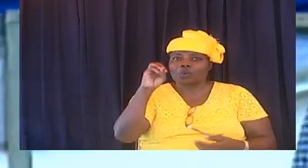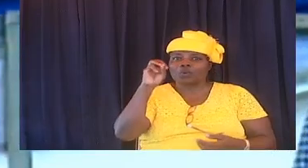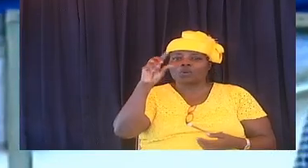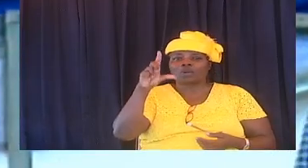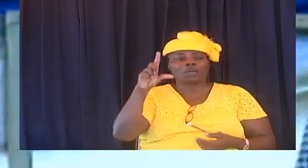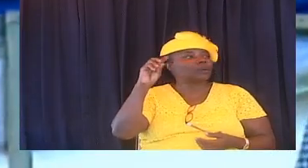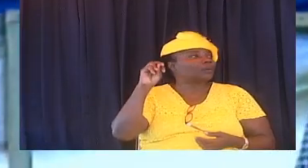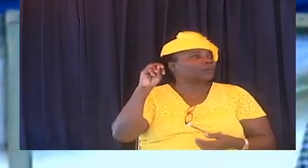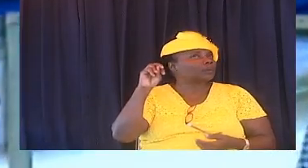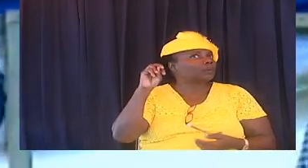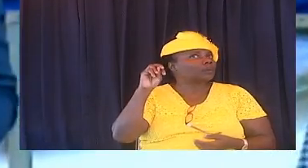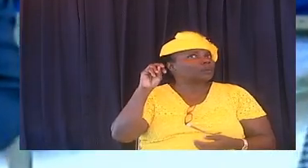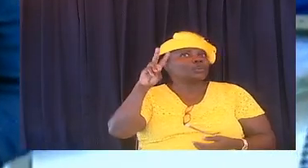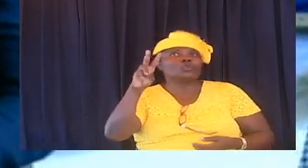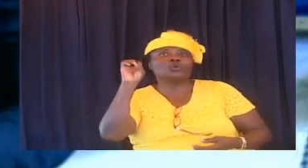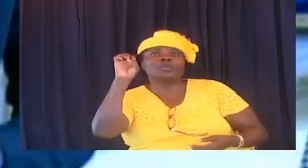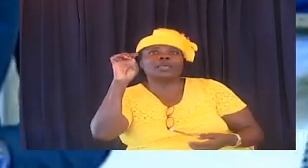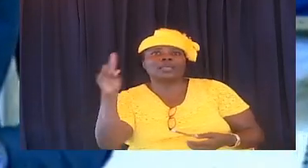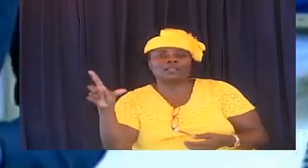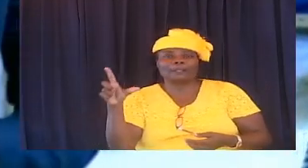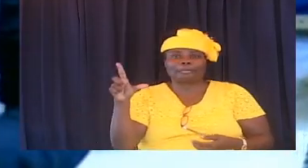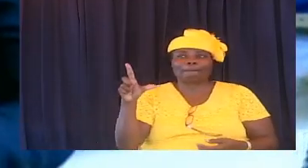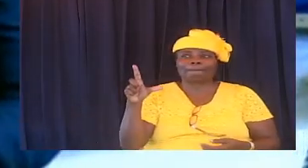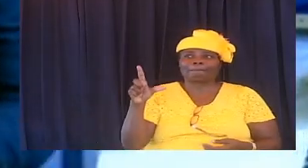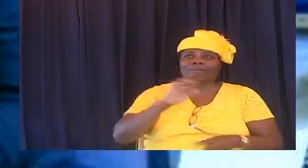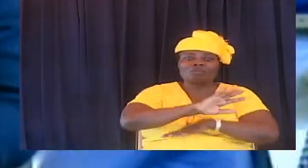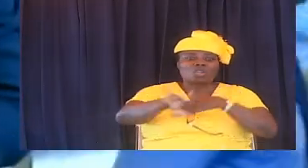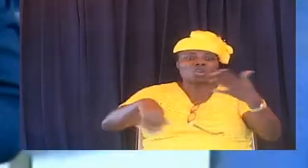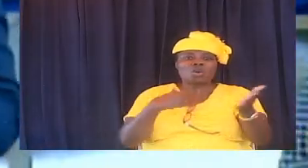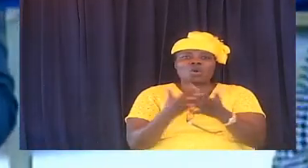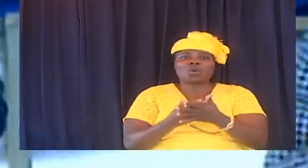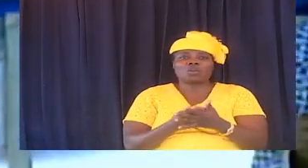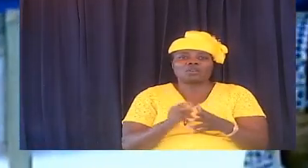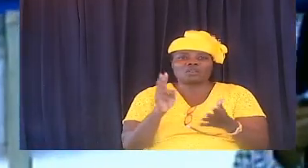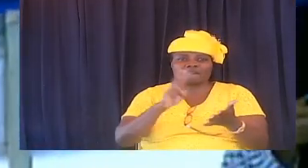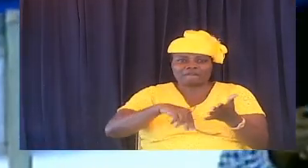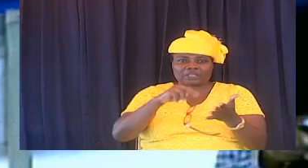And we'll read all the verses except 12 maybe.